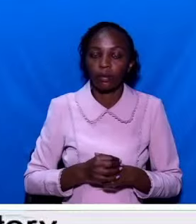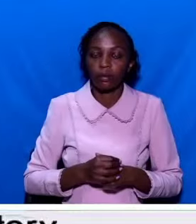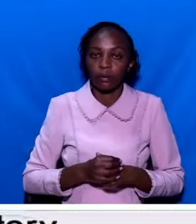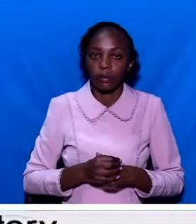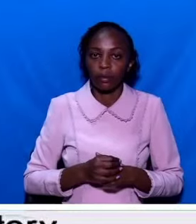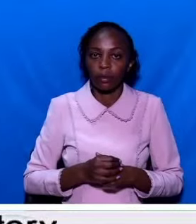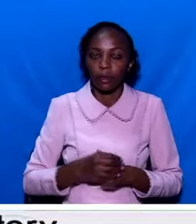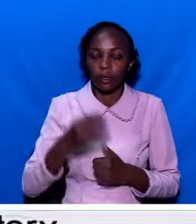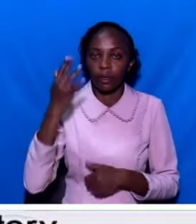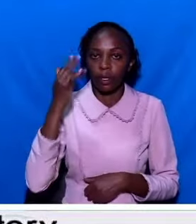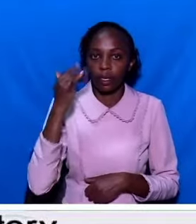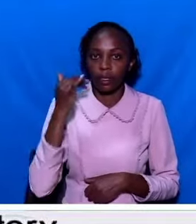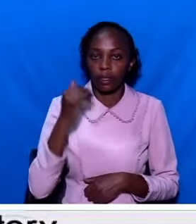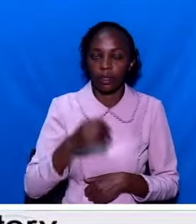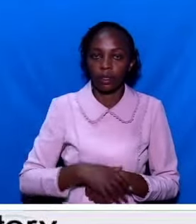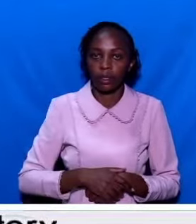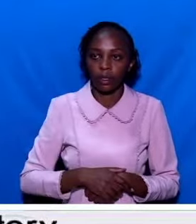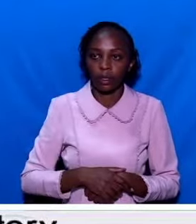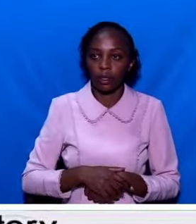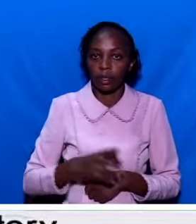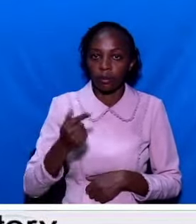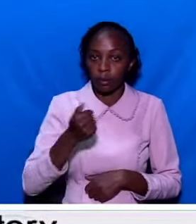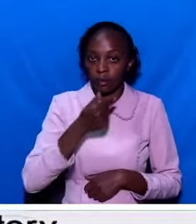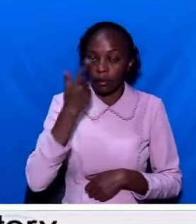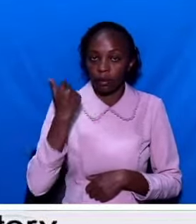Why? Because